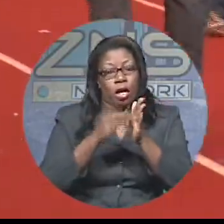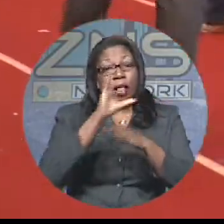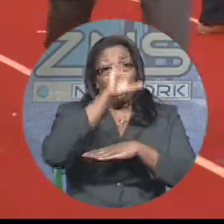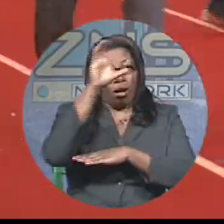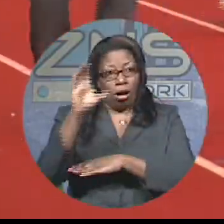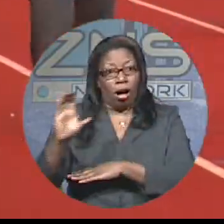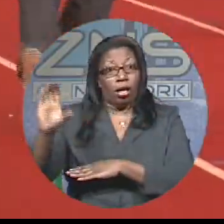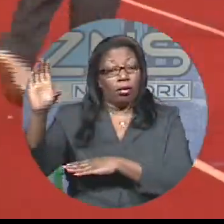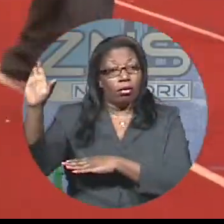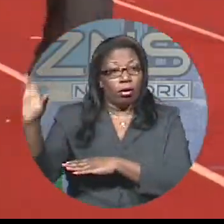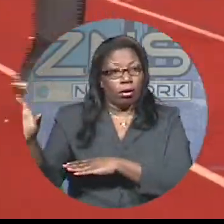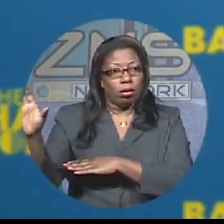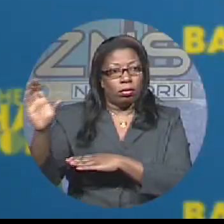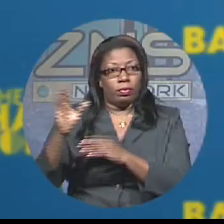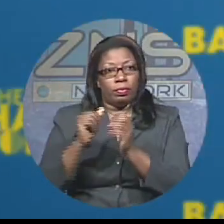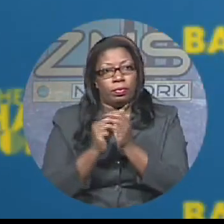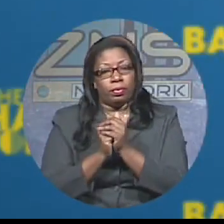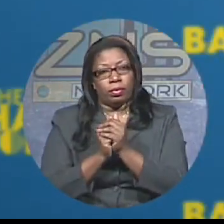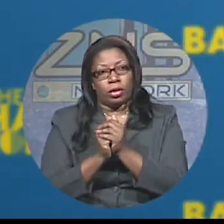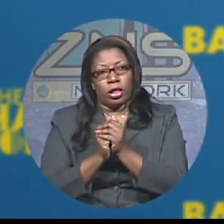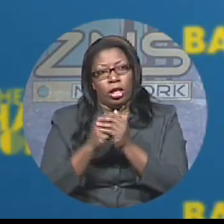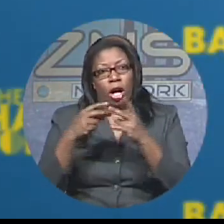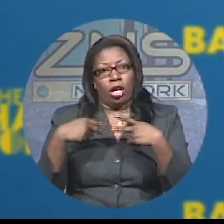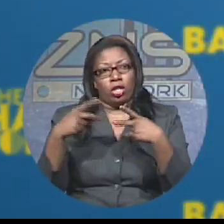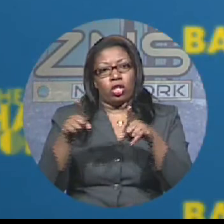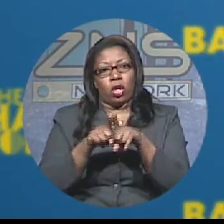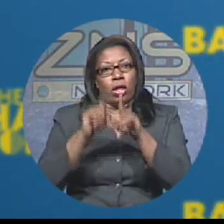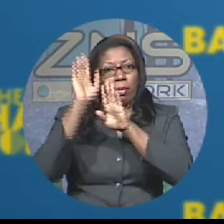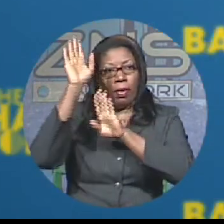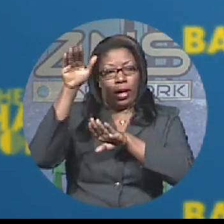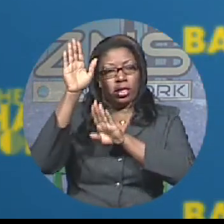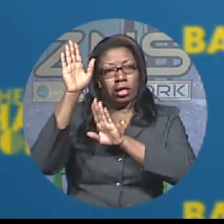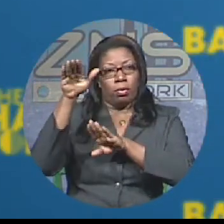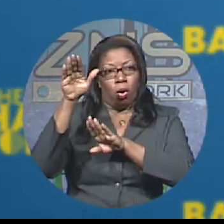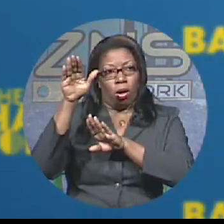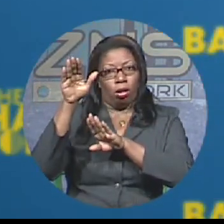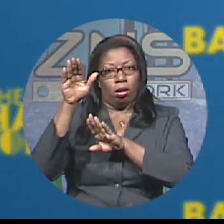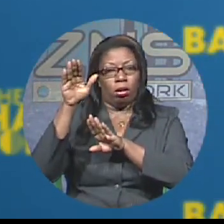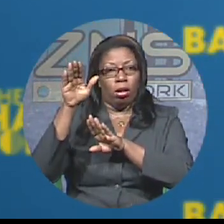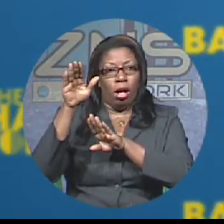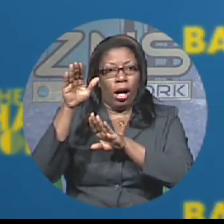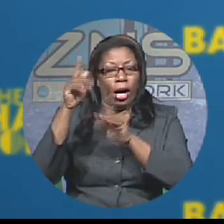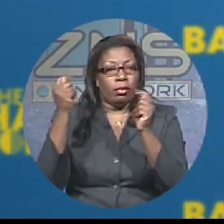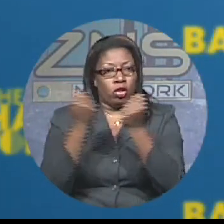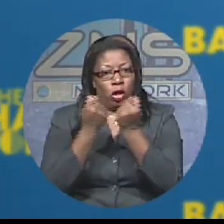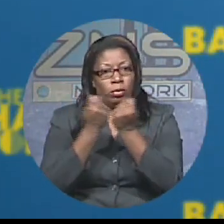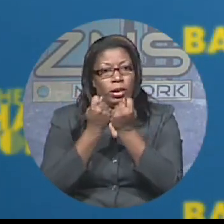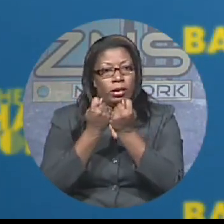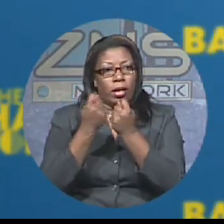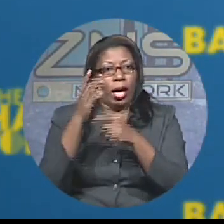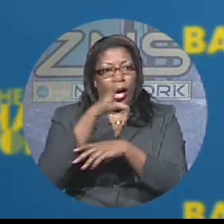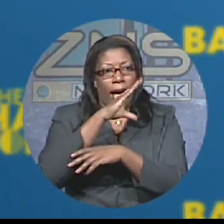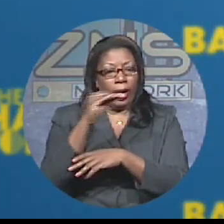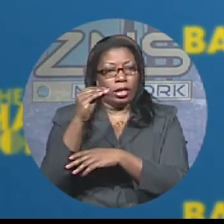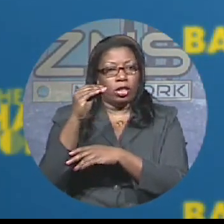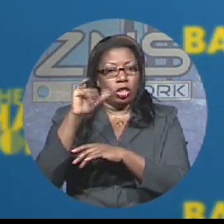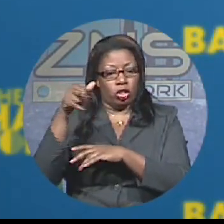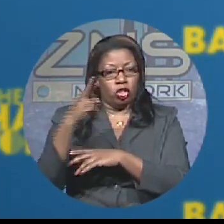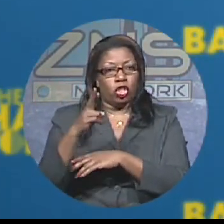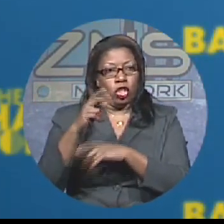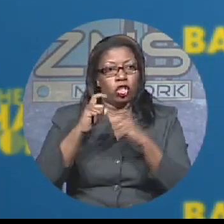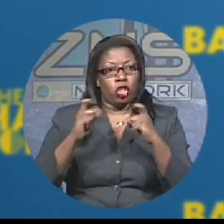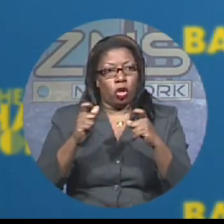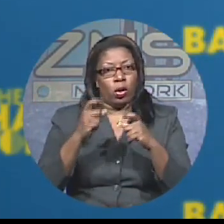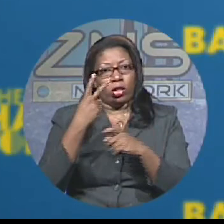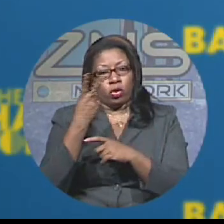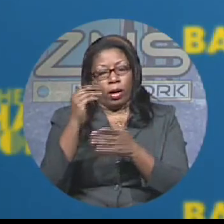there, Father Marsh and Peter's basketball tournament going on, a few hundred people there, and Junior Junkanoo going on, about